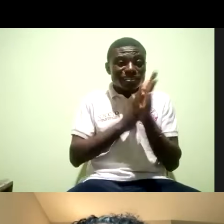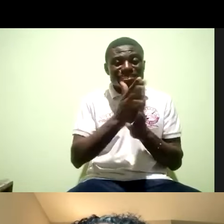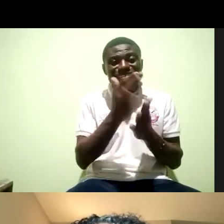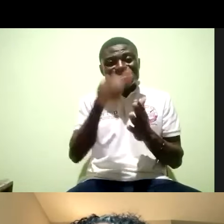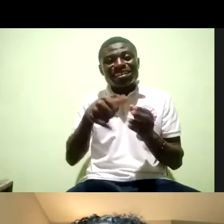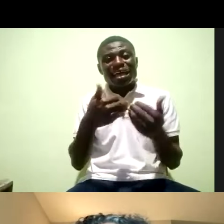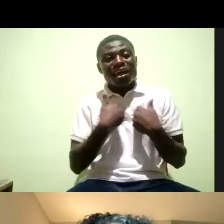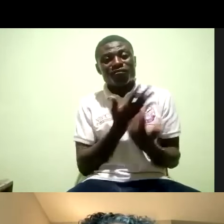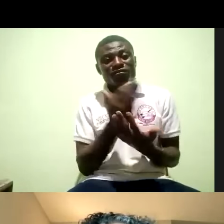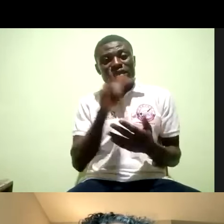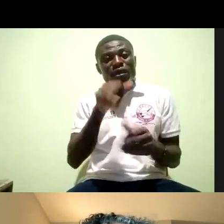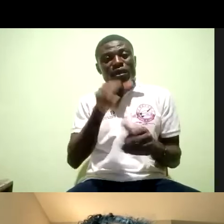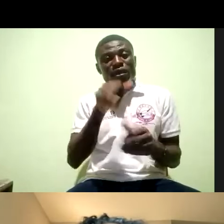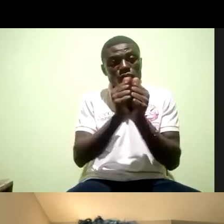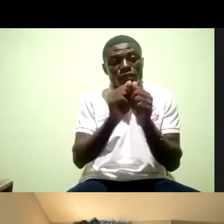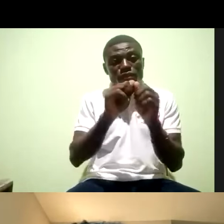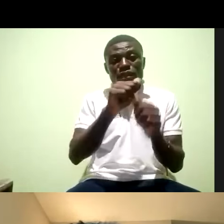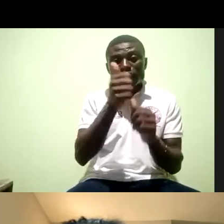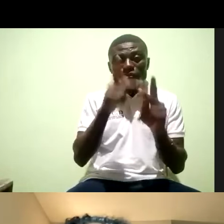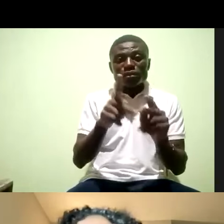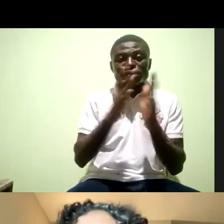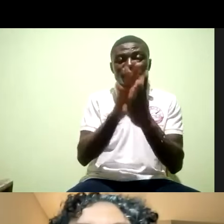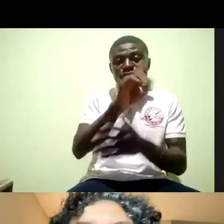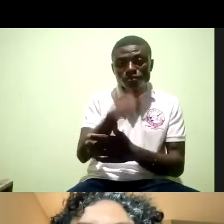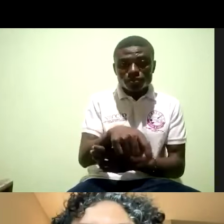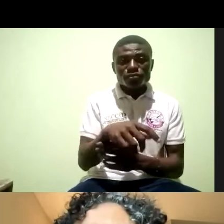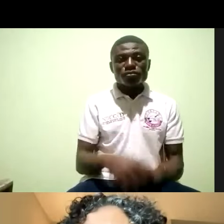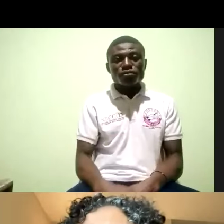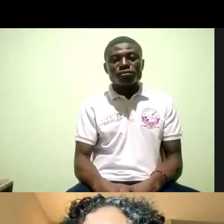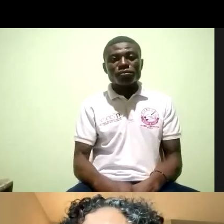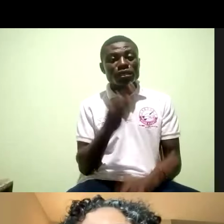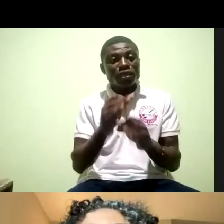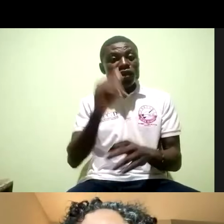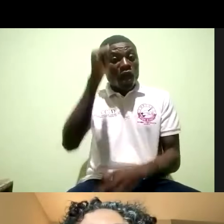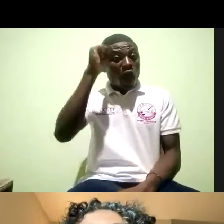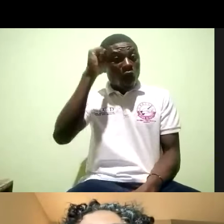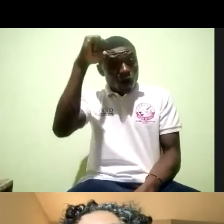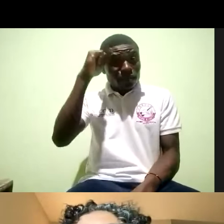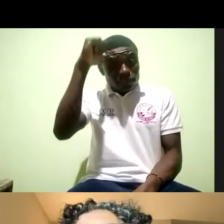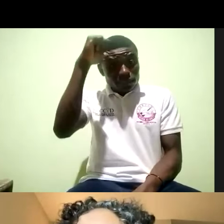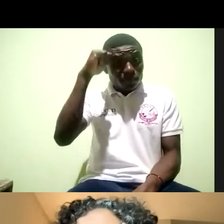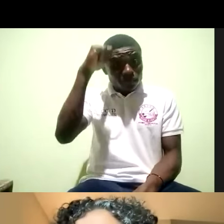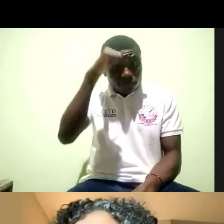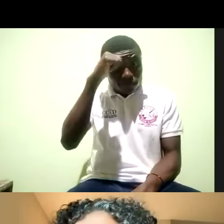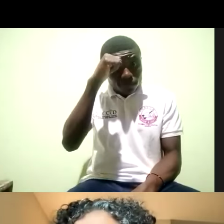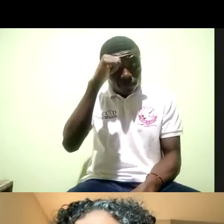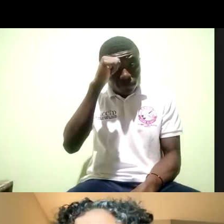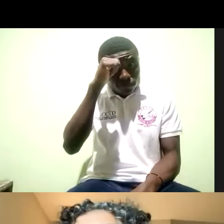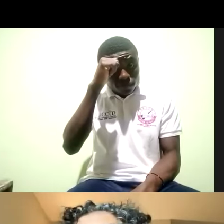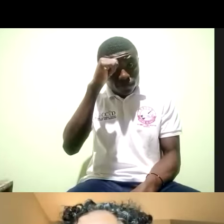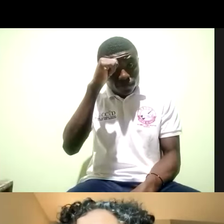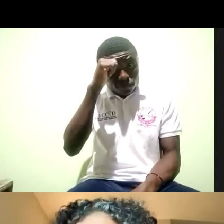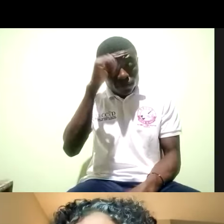correlated, somebody had asked the question yesterday, if autism spectrum disorder is also related